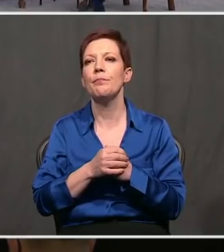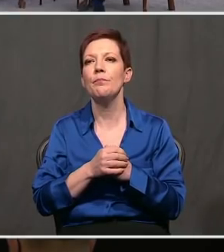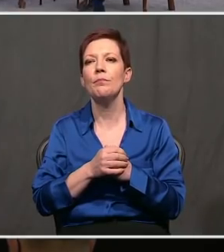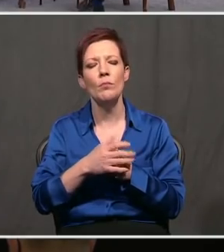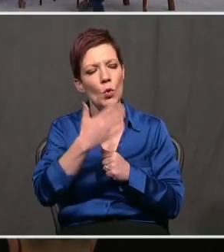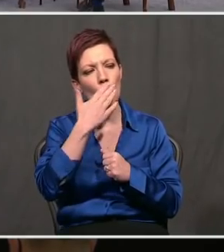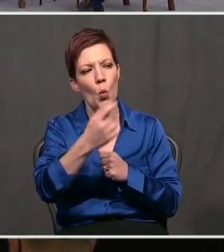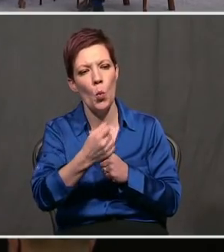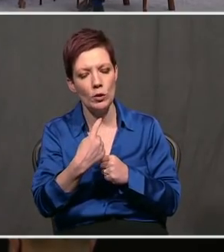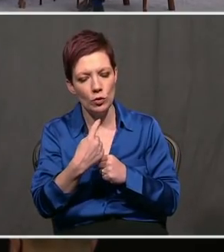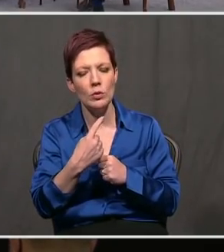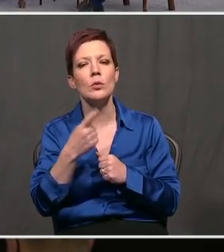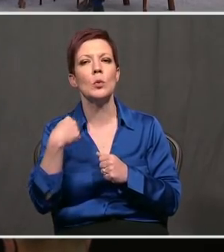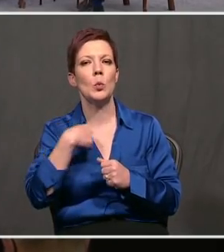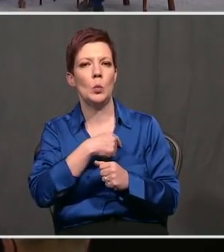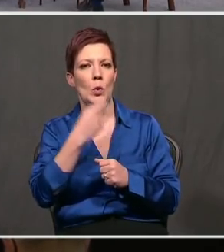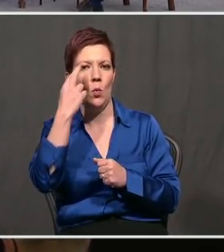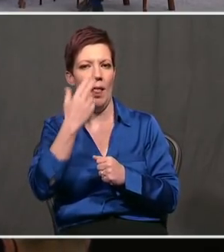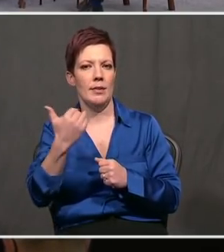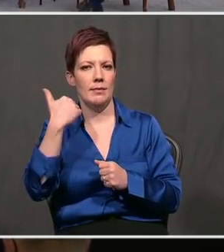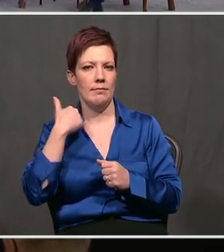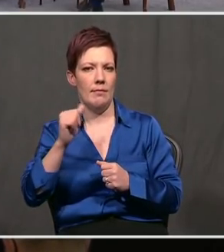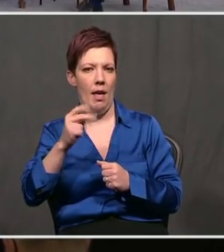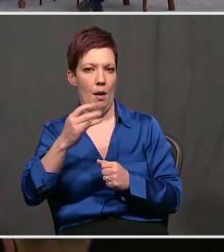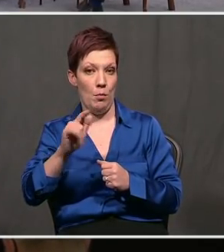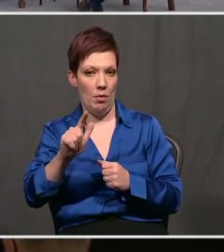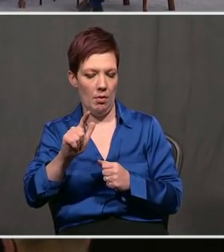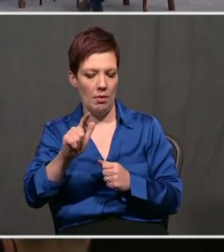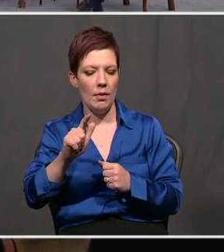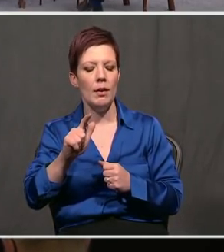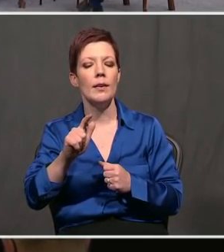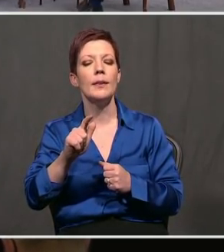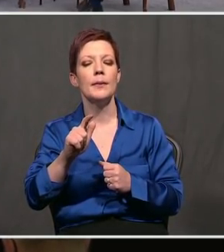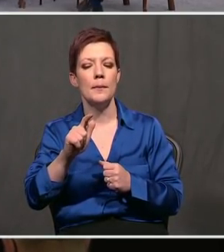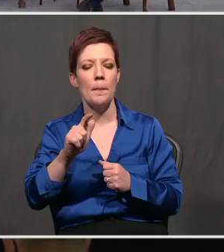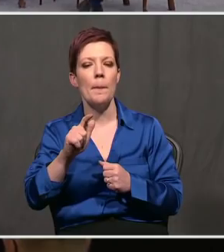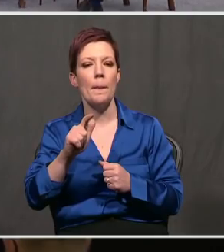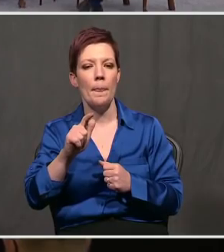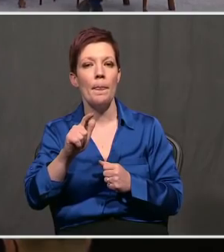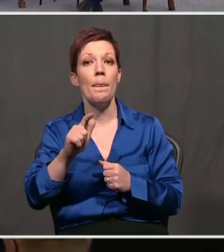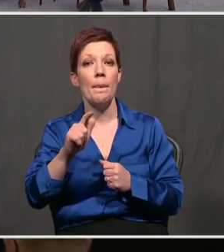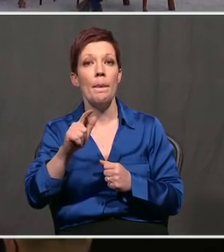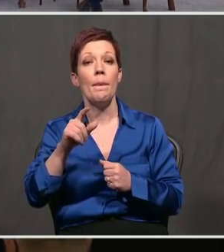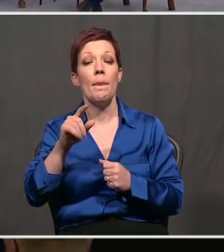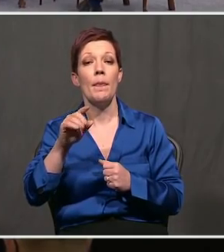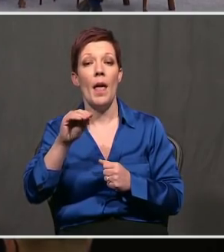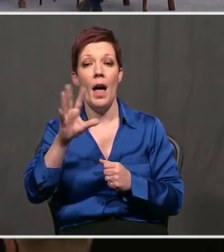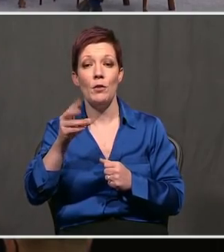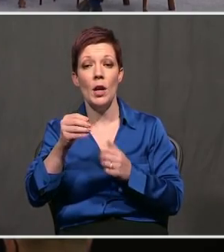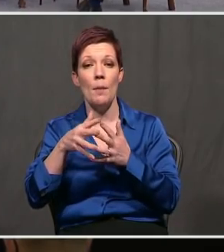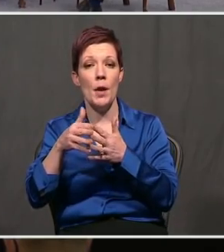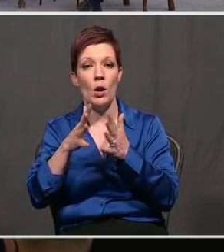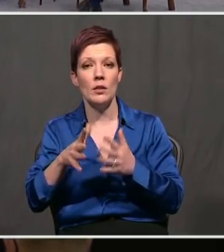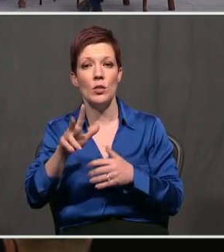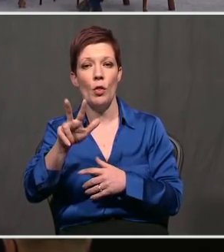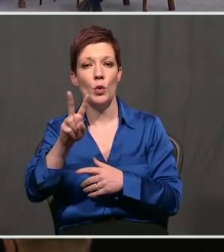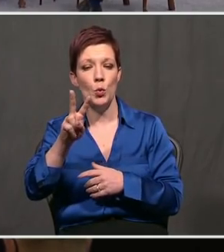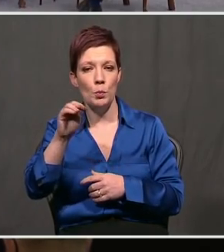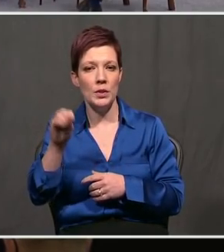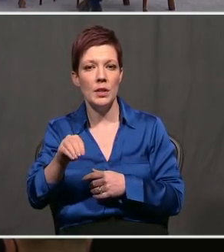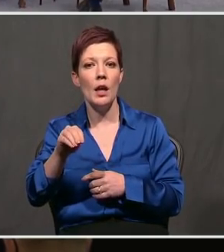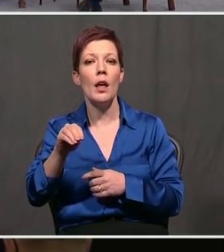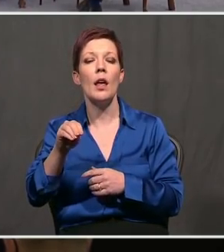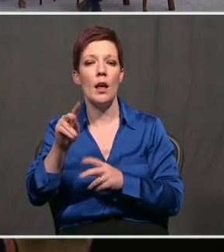realized in April, by the way, that although African Americans are about 32% of our state's population, at that